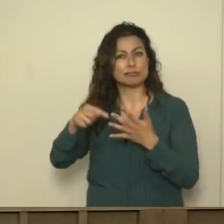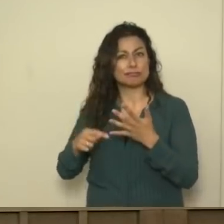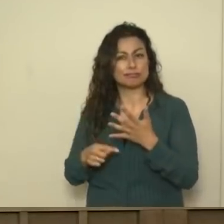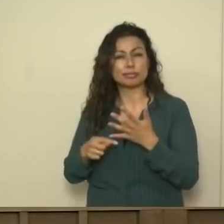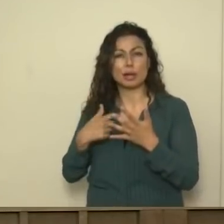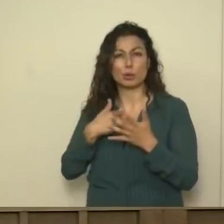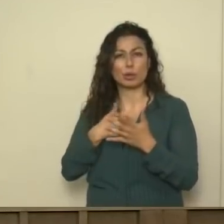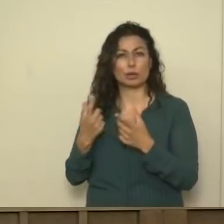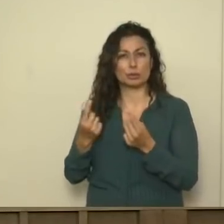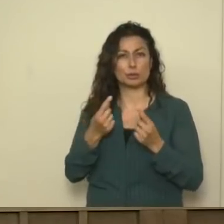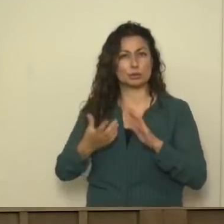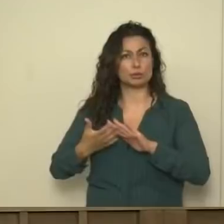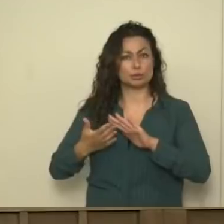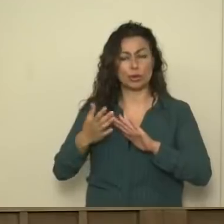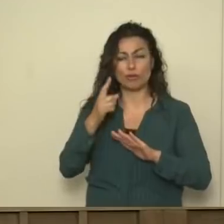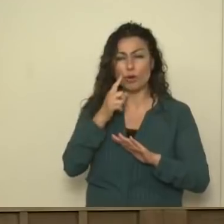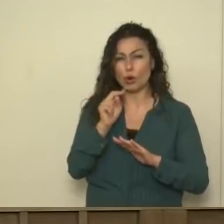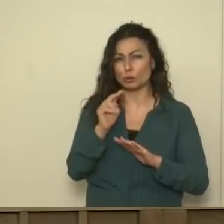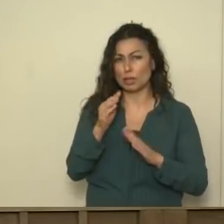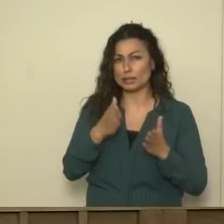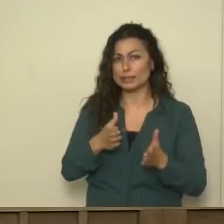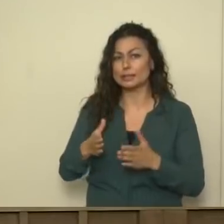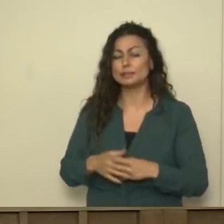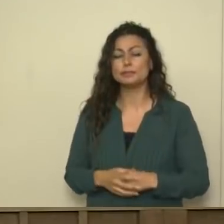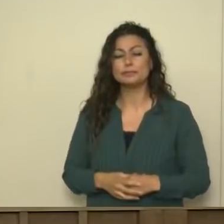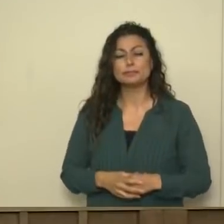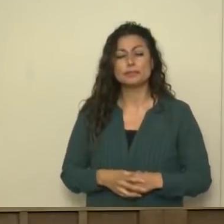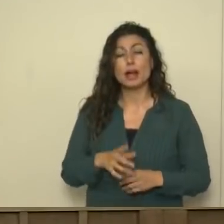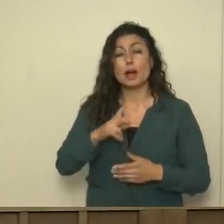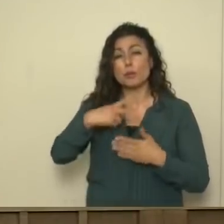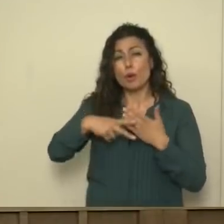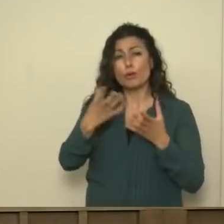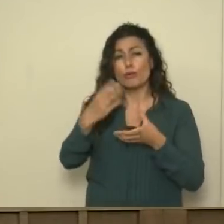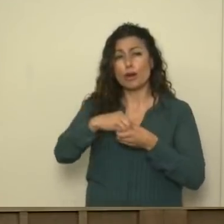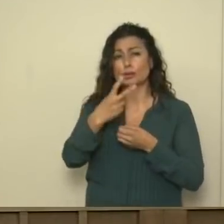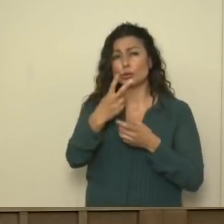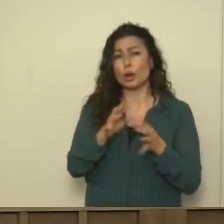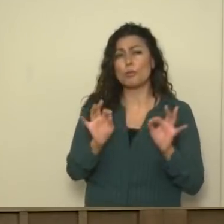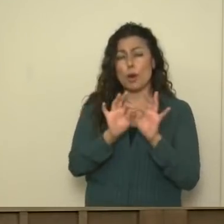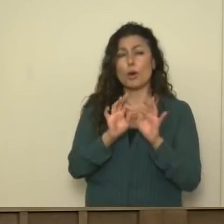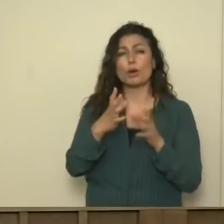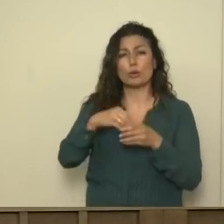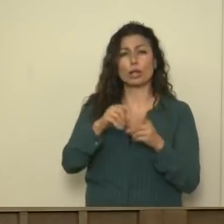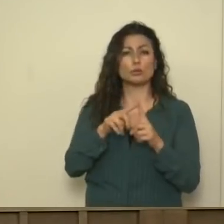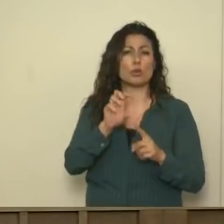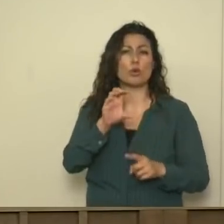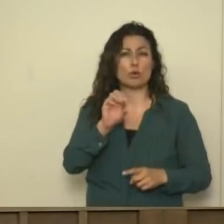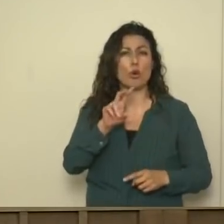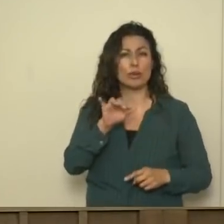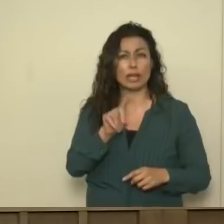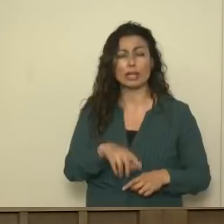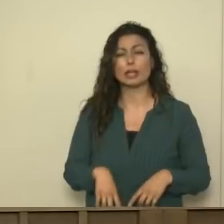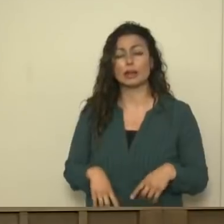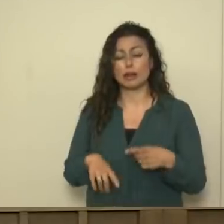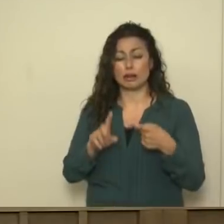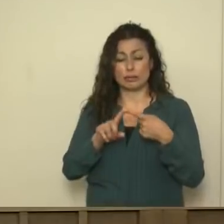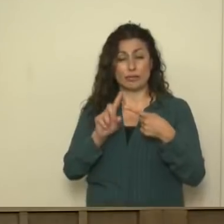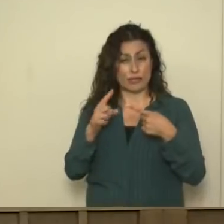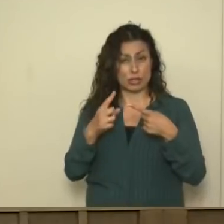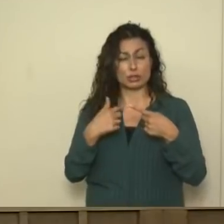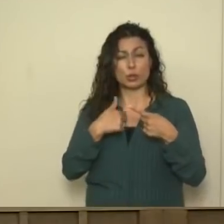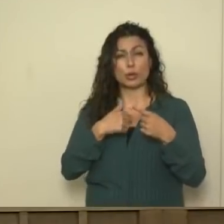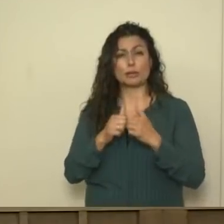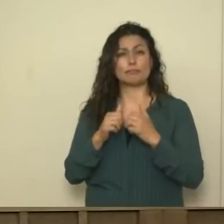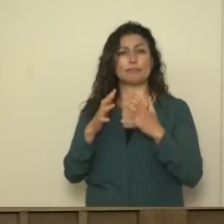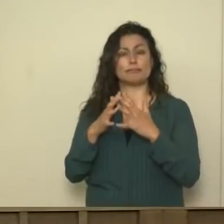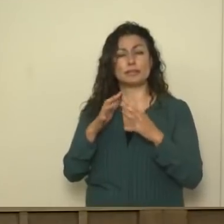behalf of New Mexicans. Those programs include 2 important ones related to COVID. First, we